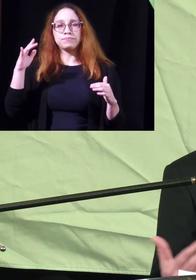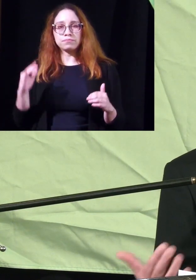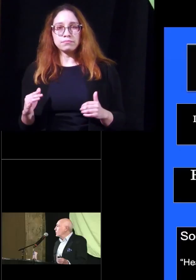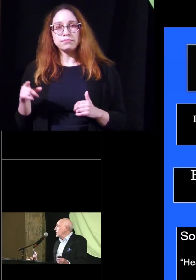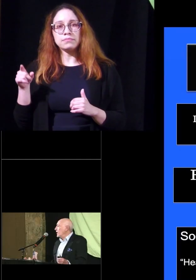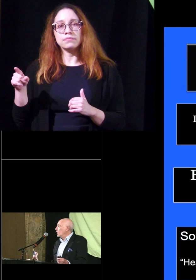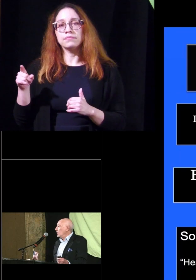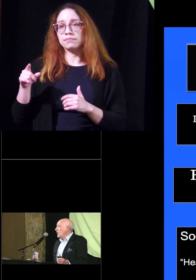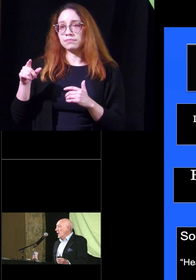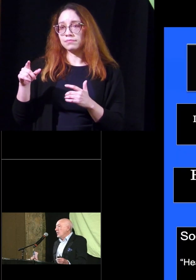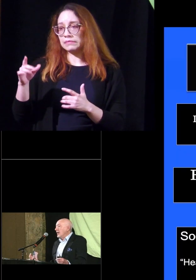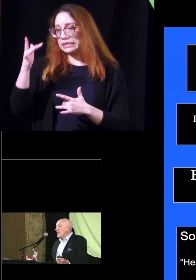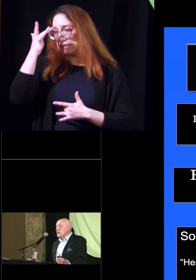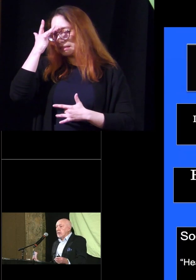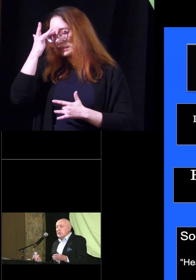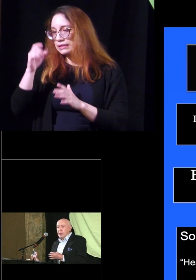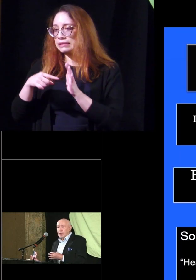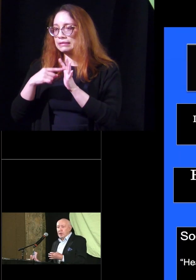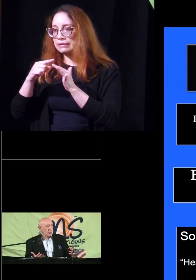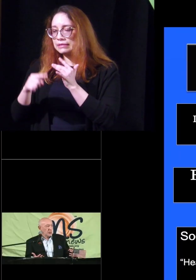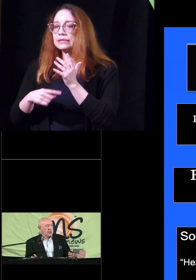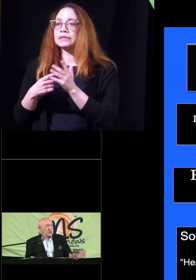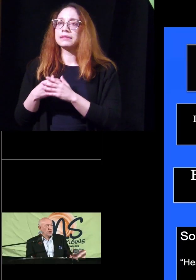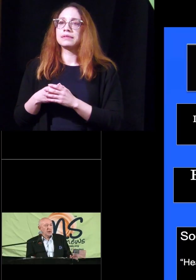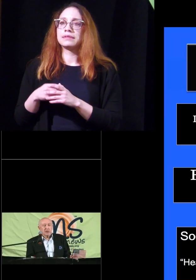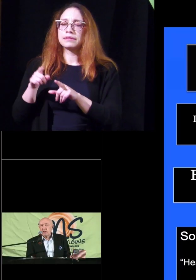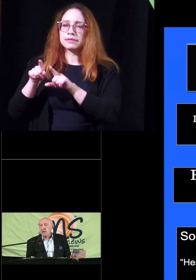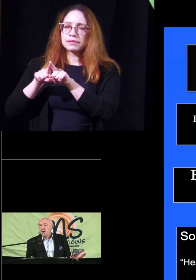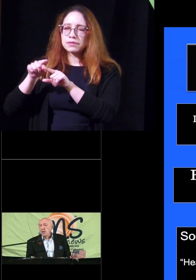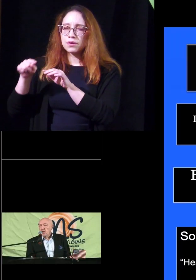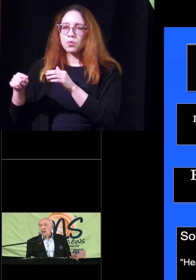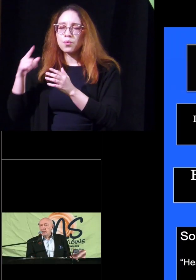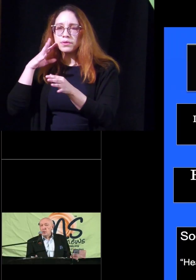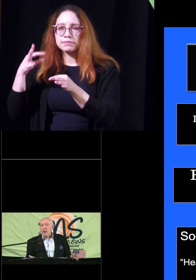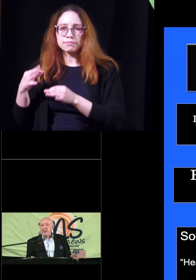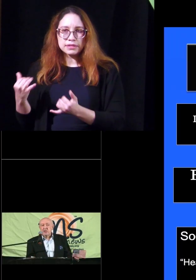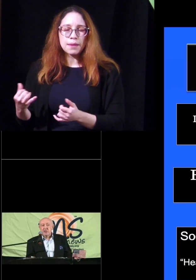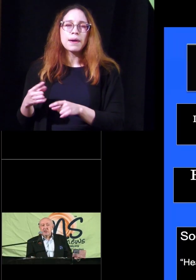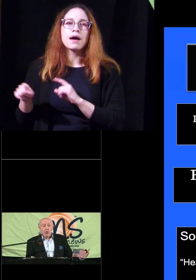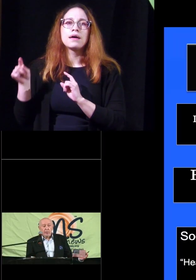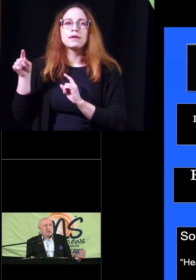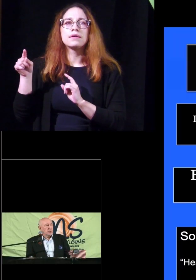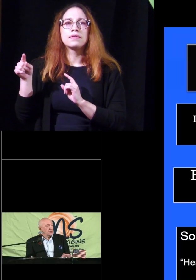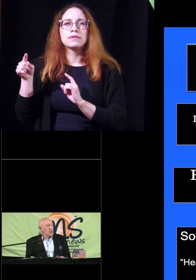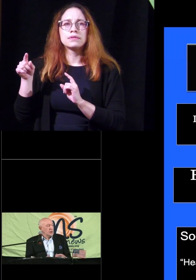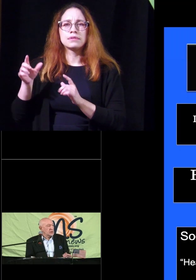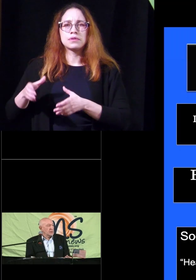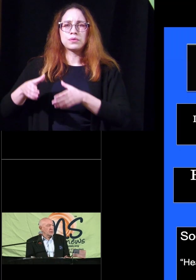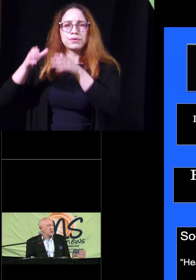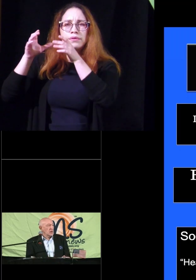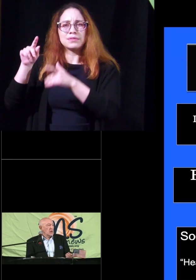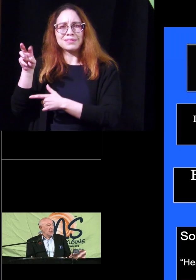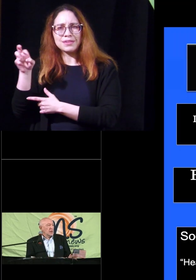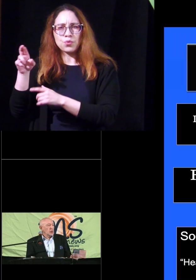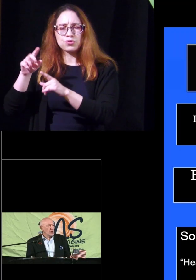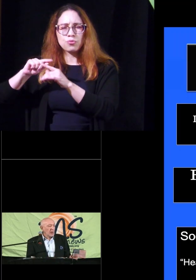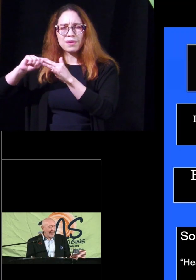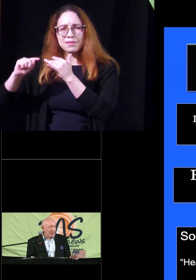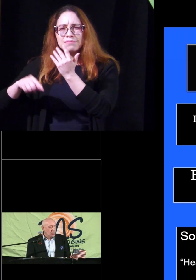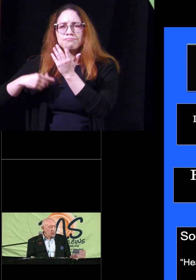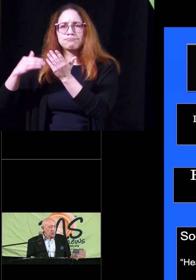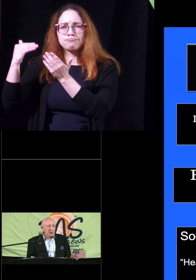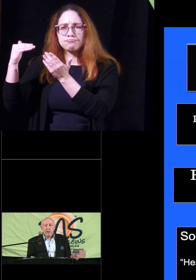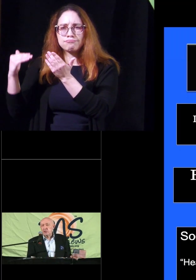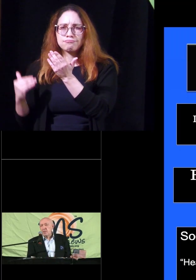side, you see the symptom tower. I'm highlighting aspects of what we're going to talk about today. And why is it a tower? Because there are so many symptoms that